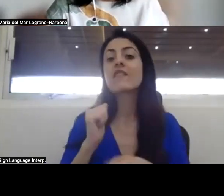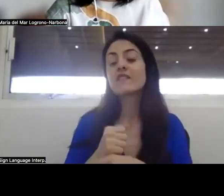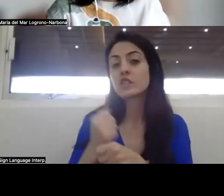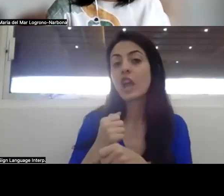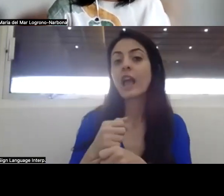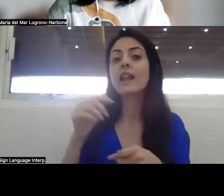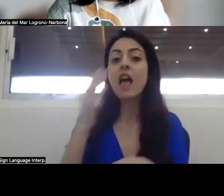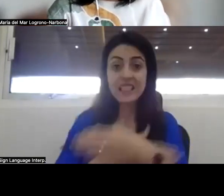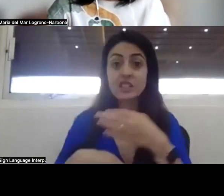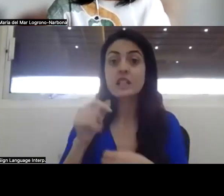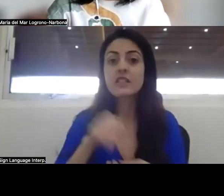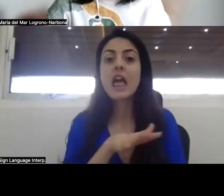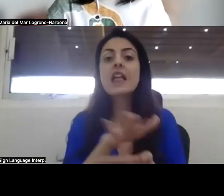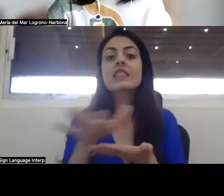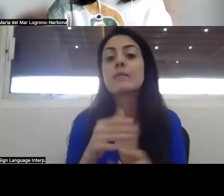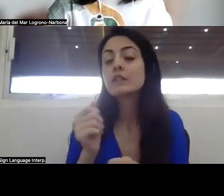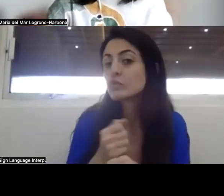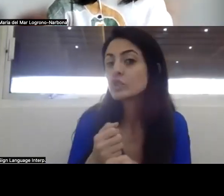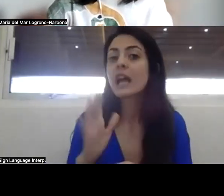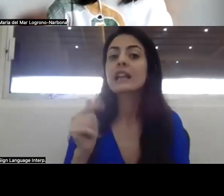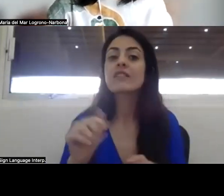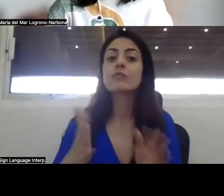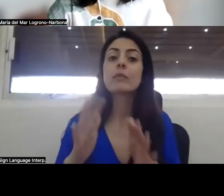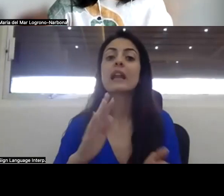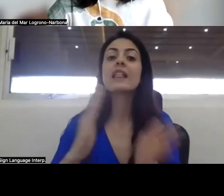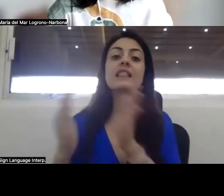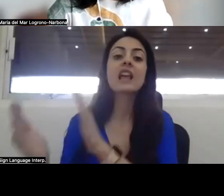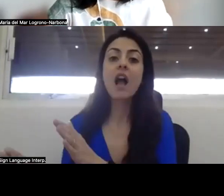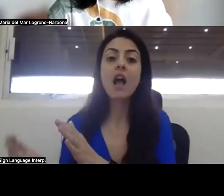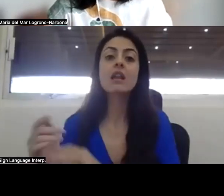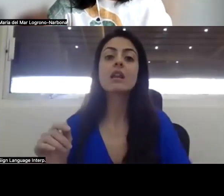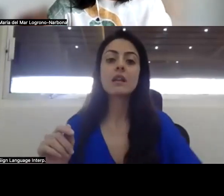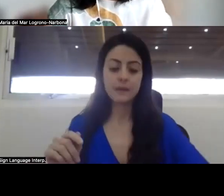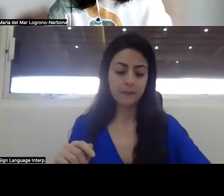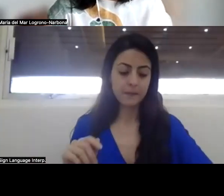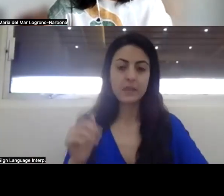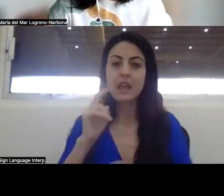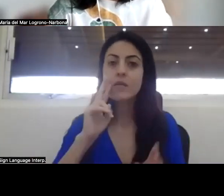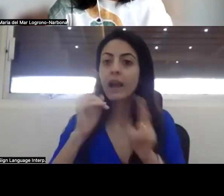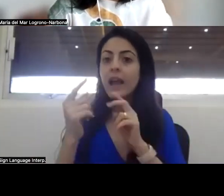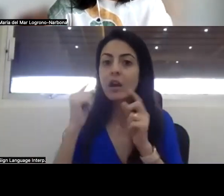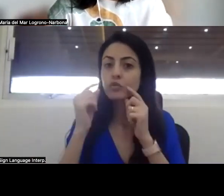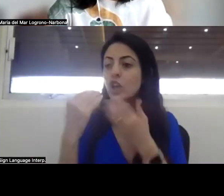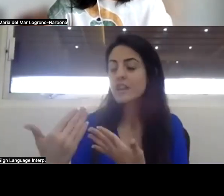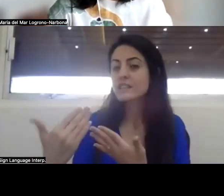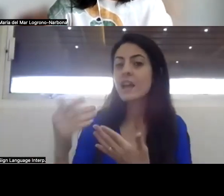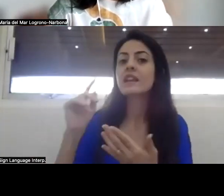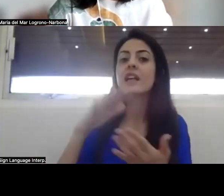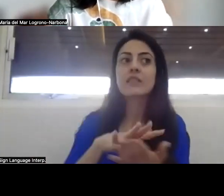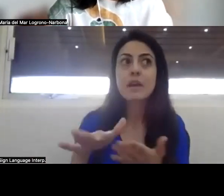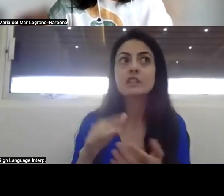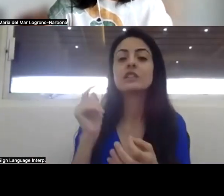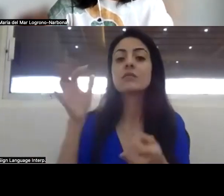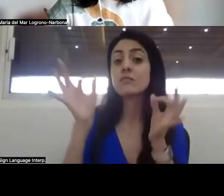matter of dignity, of inclusion. And especially one point that in a recent statement, 8 organizations of persons with disabilities